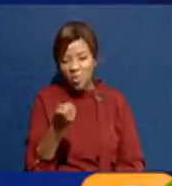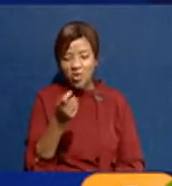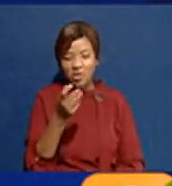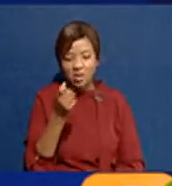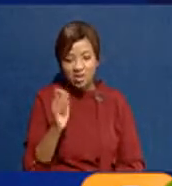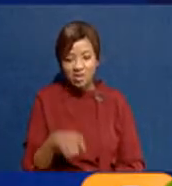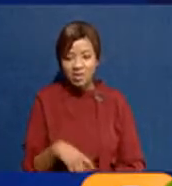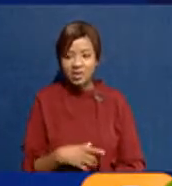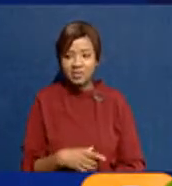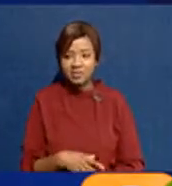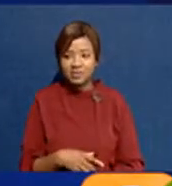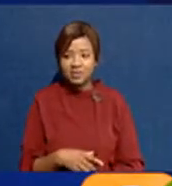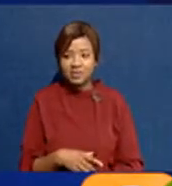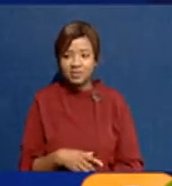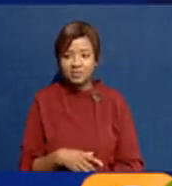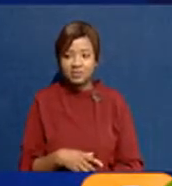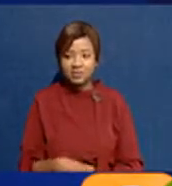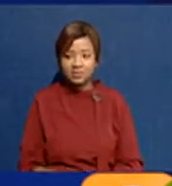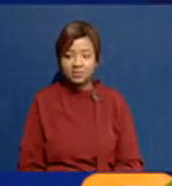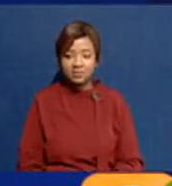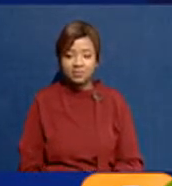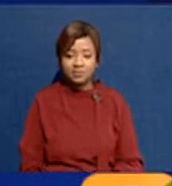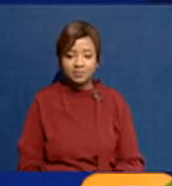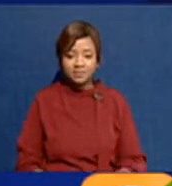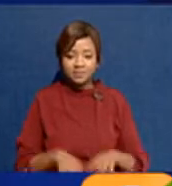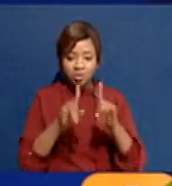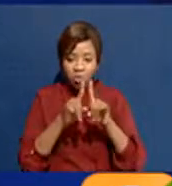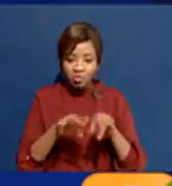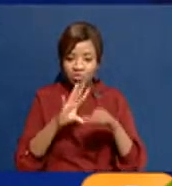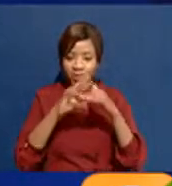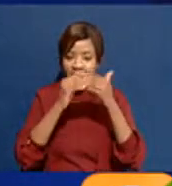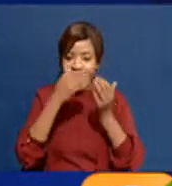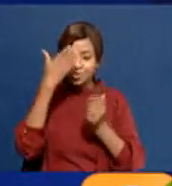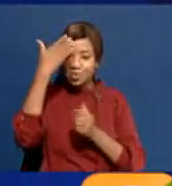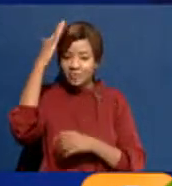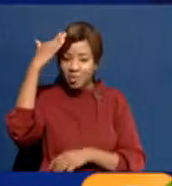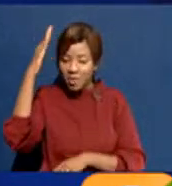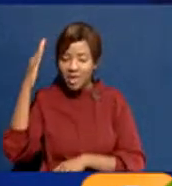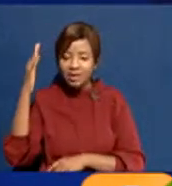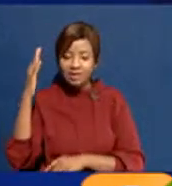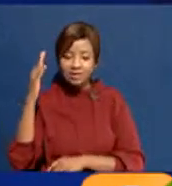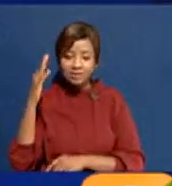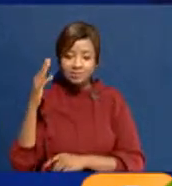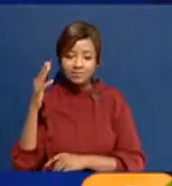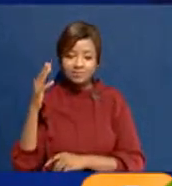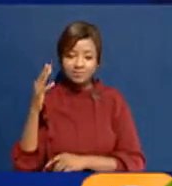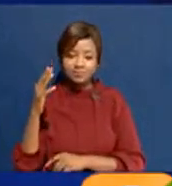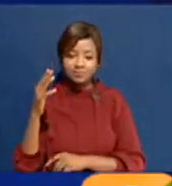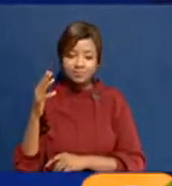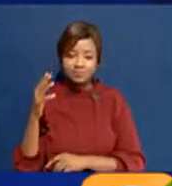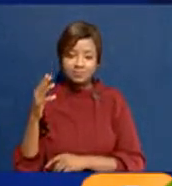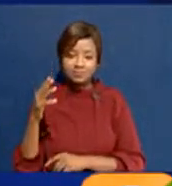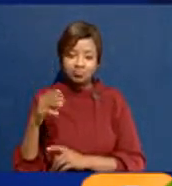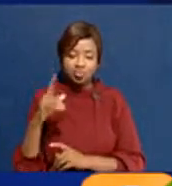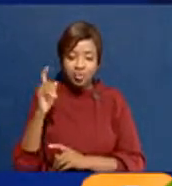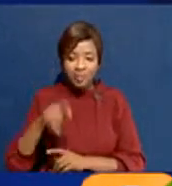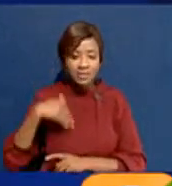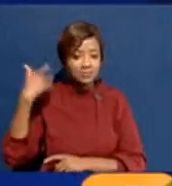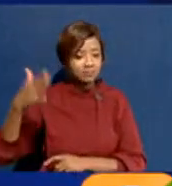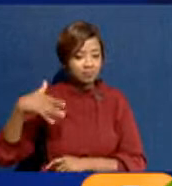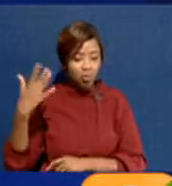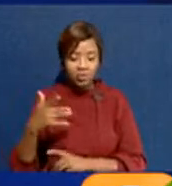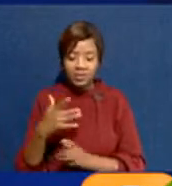talked about awareness. We are doing that, and we should always,